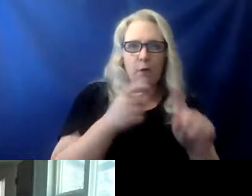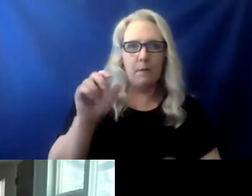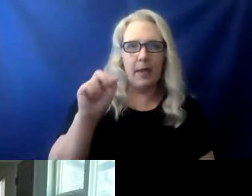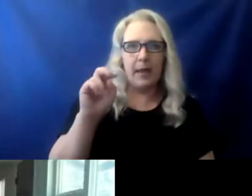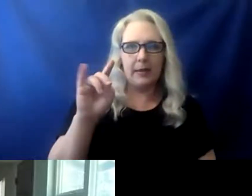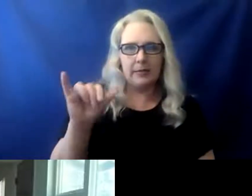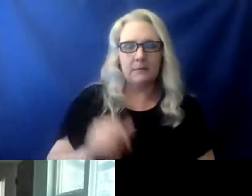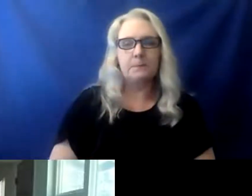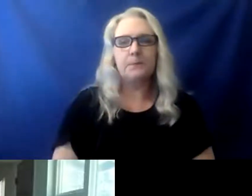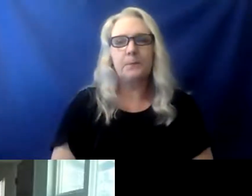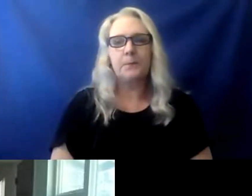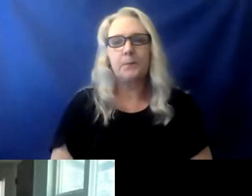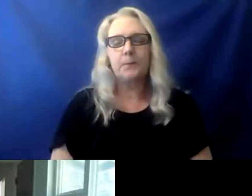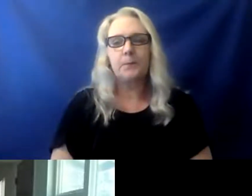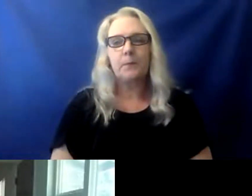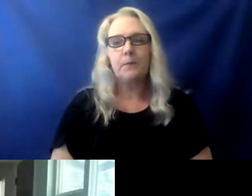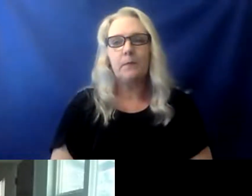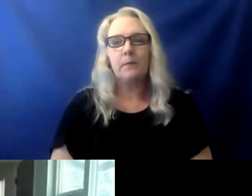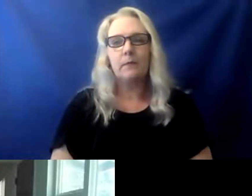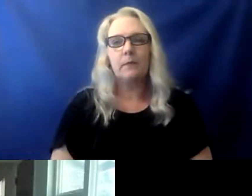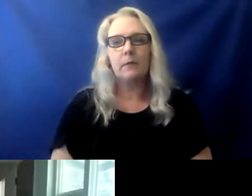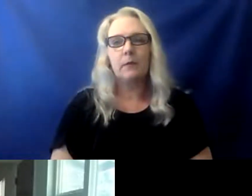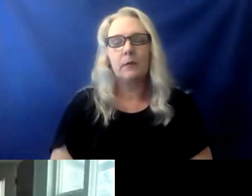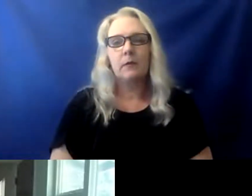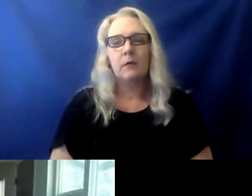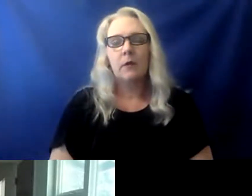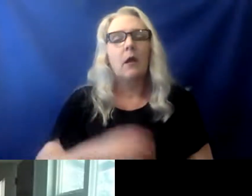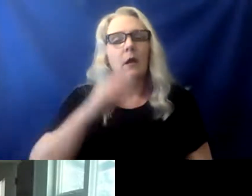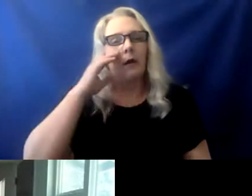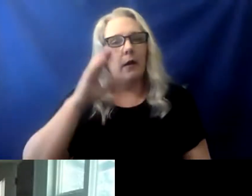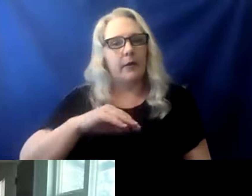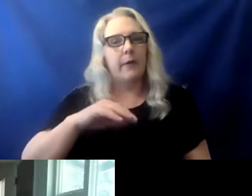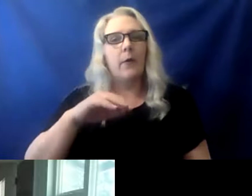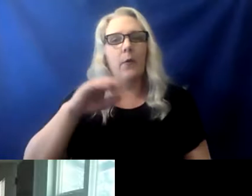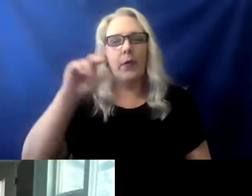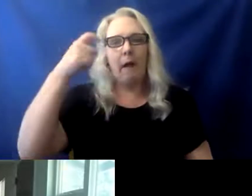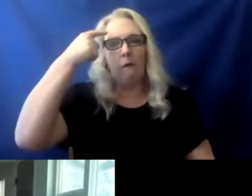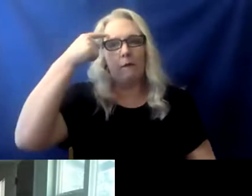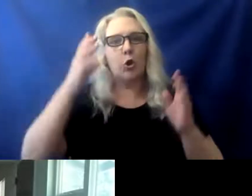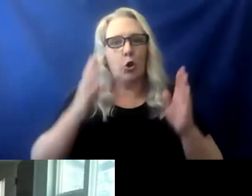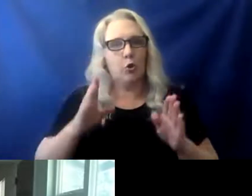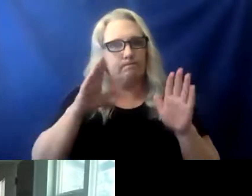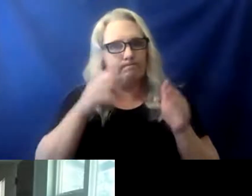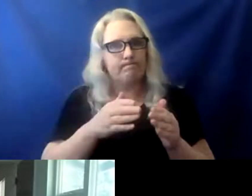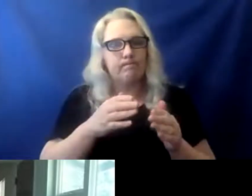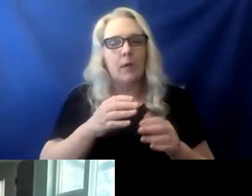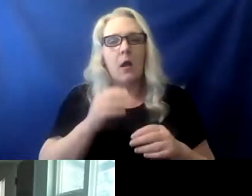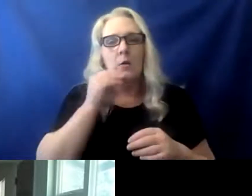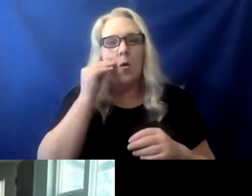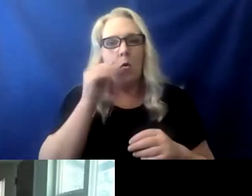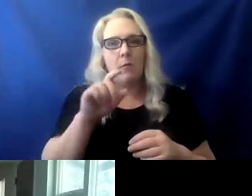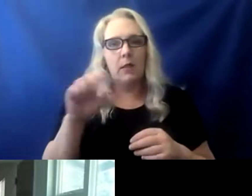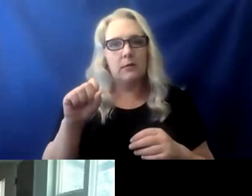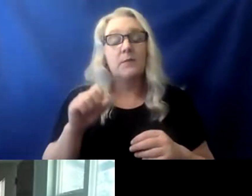up on Fernando's point, and I know the governor is focused on homelessness. One of the issues that my housing